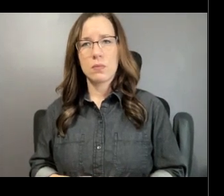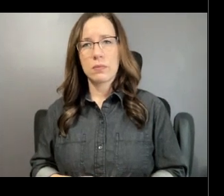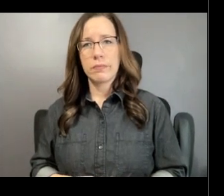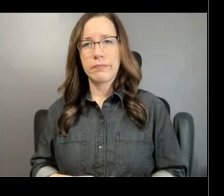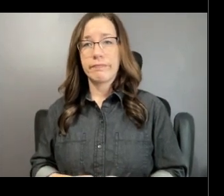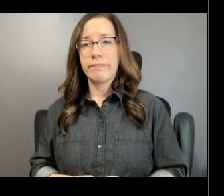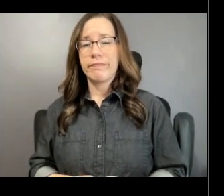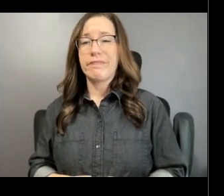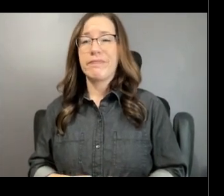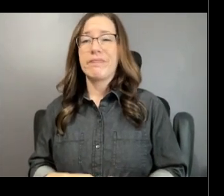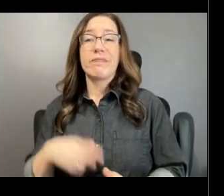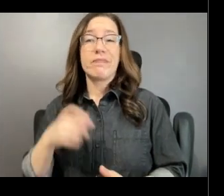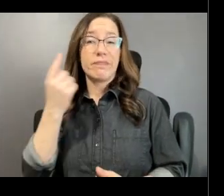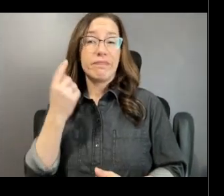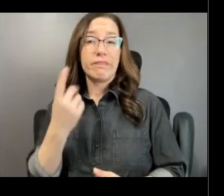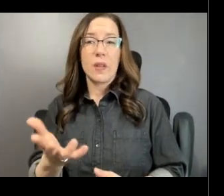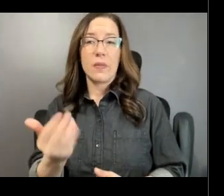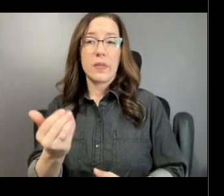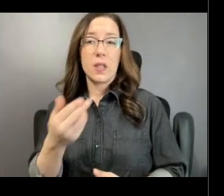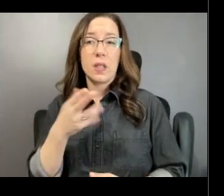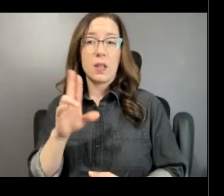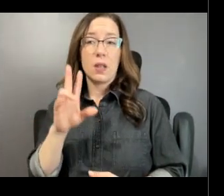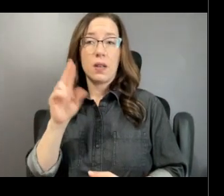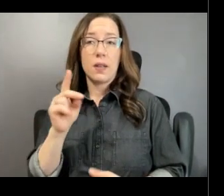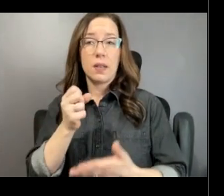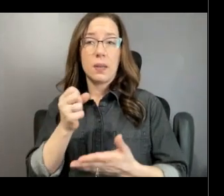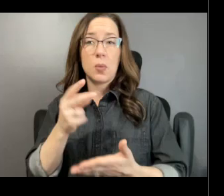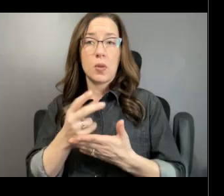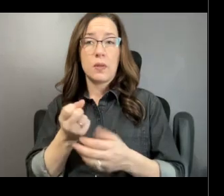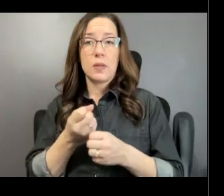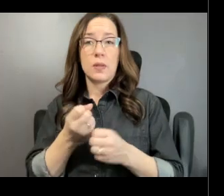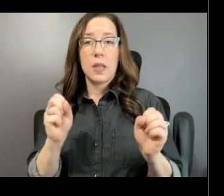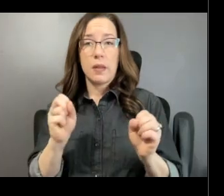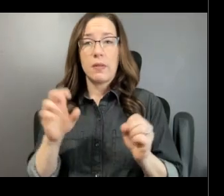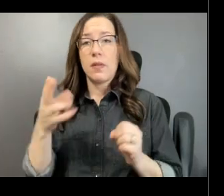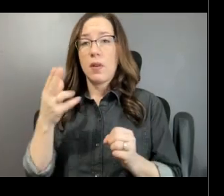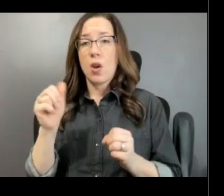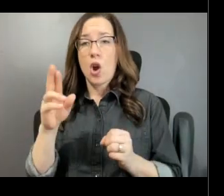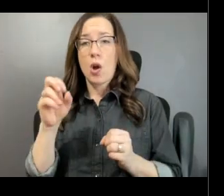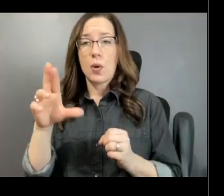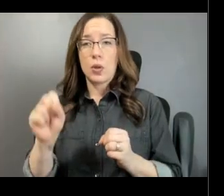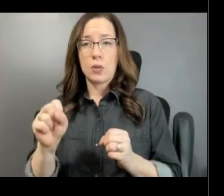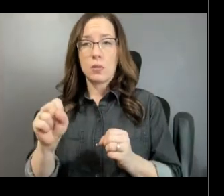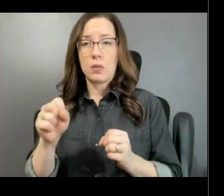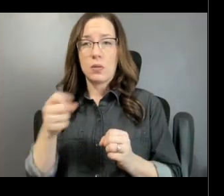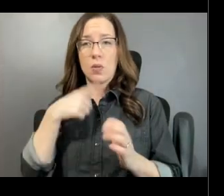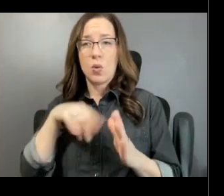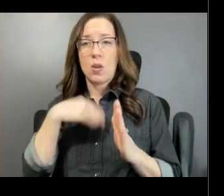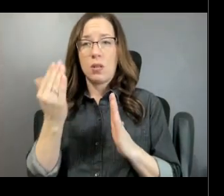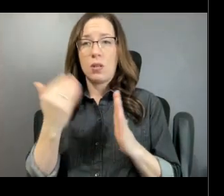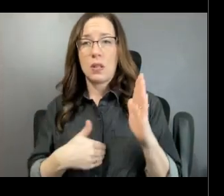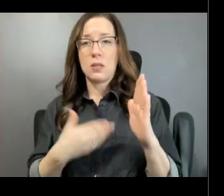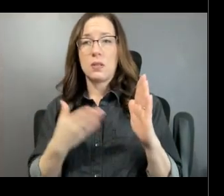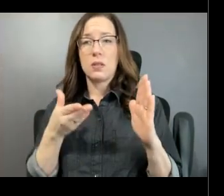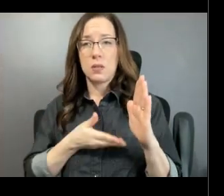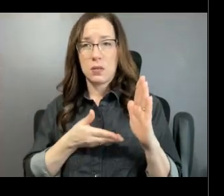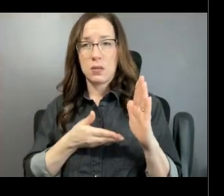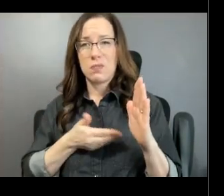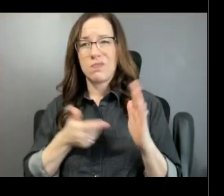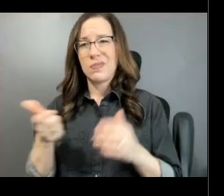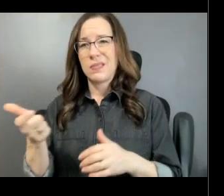There are 15 HUD-approved safe harbors. For a list of HUD-approved safe